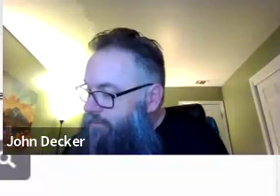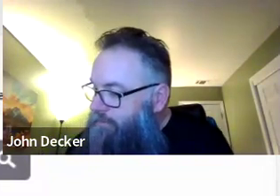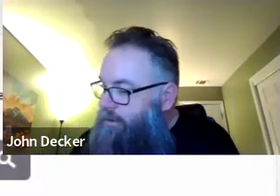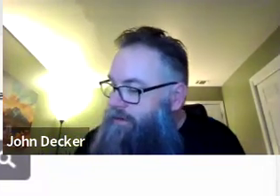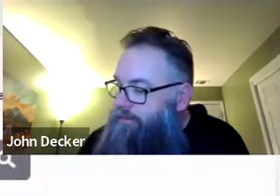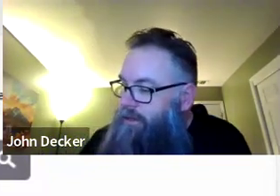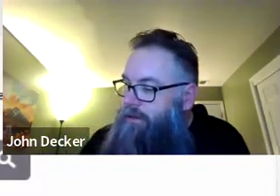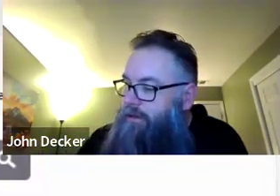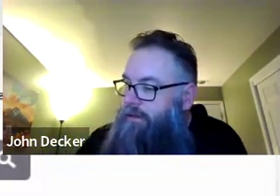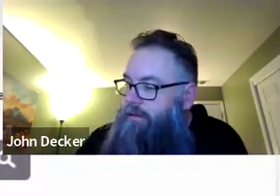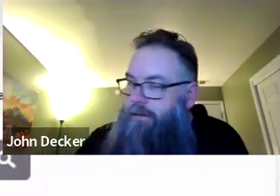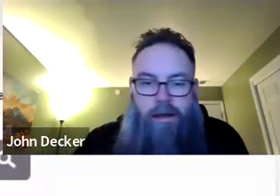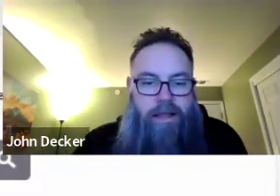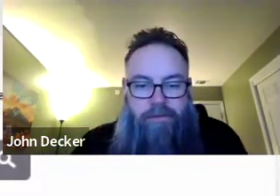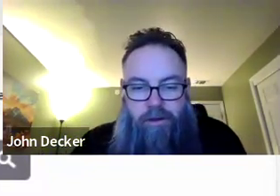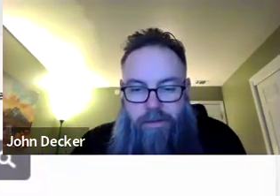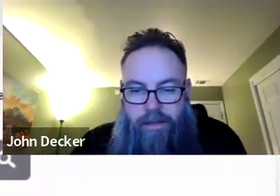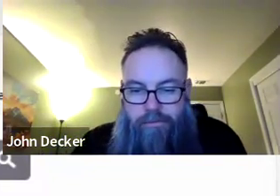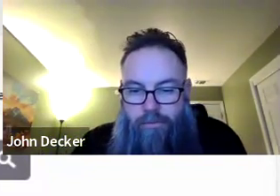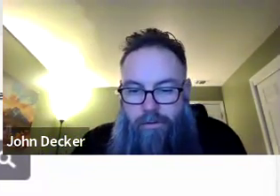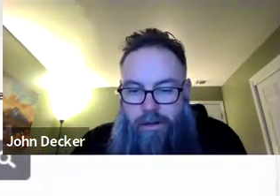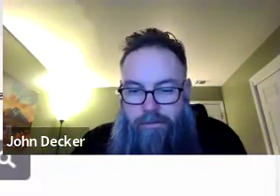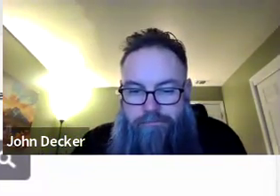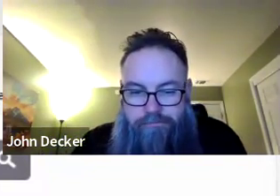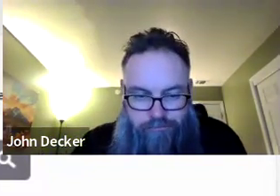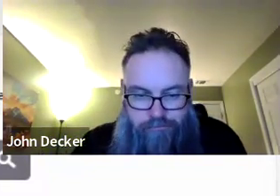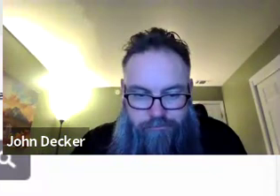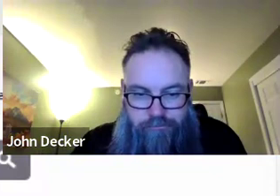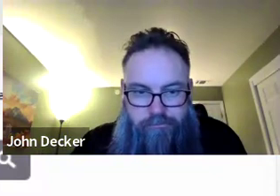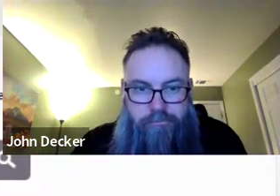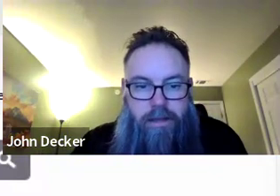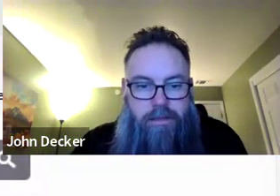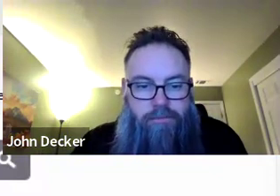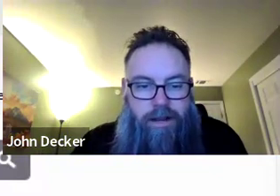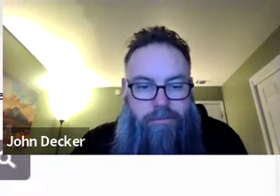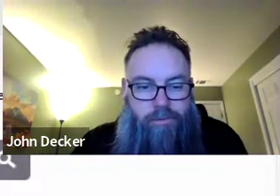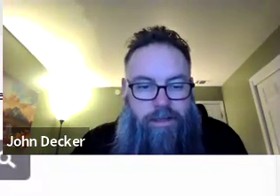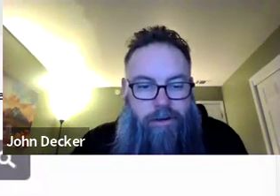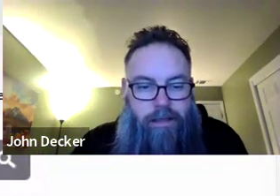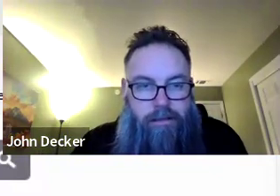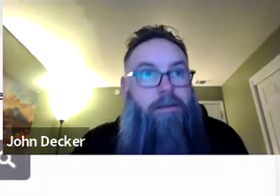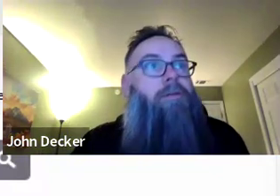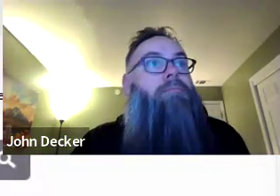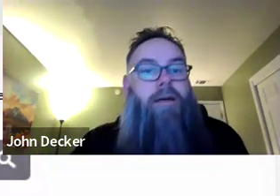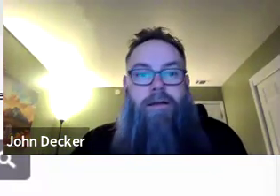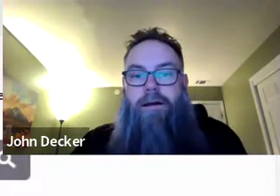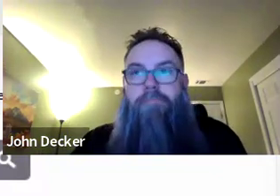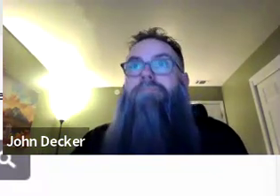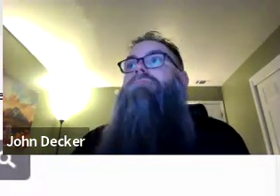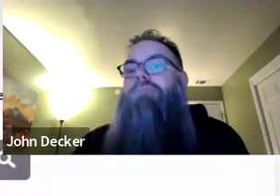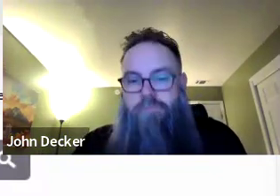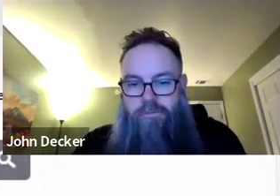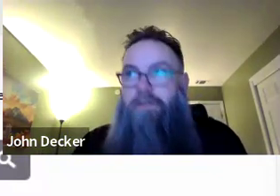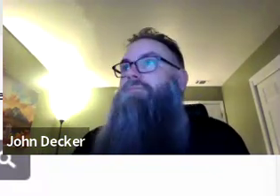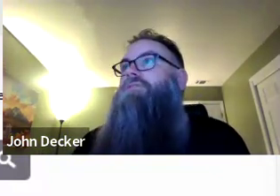are going to be not having our meeting for the Friday before Labor Day. But,